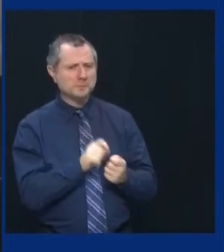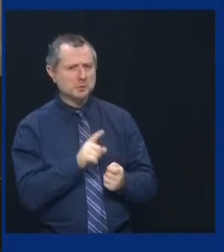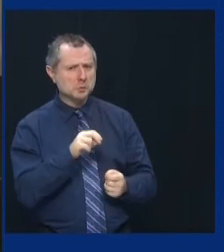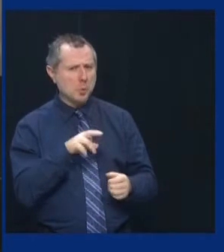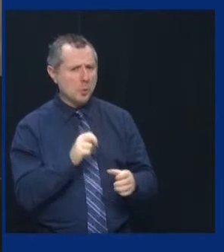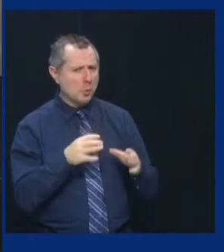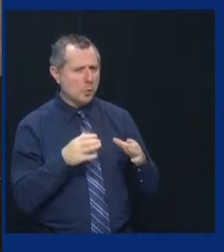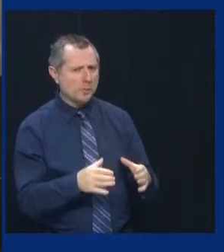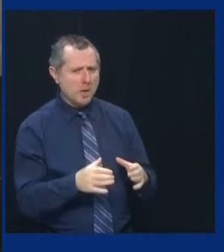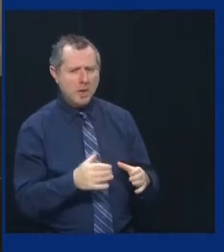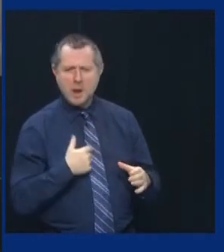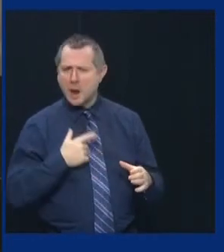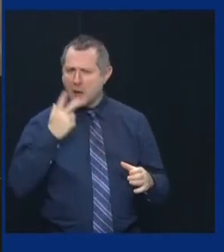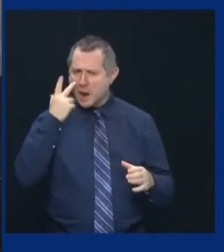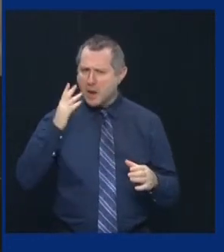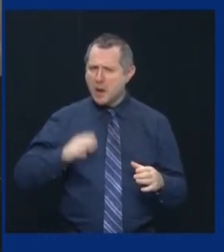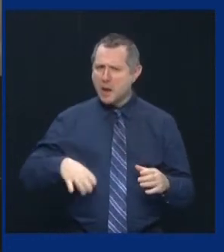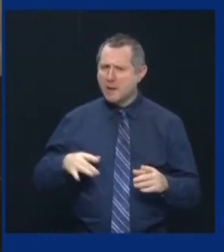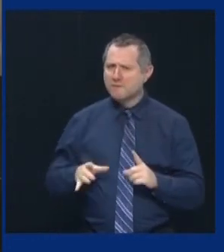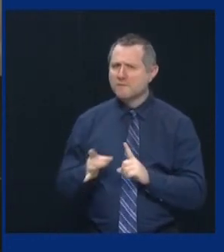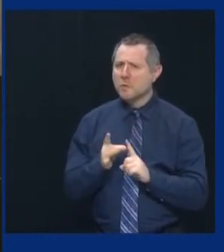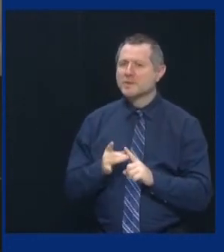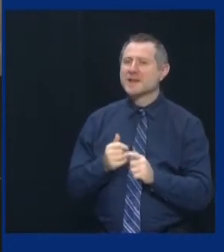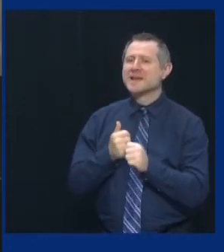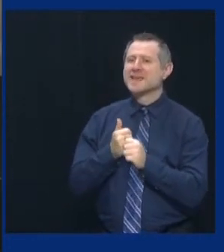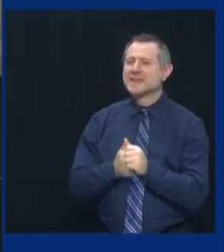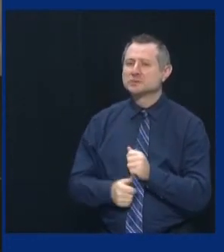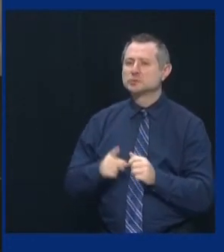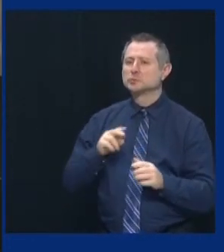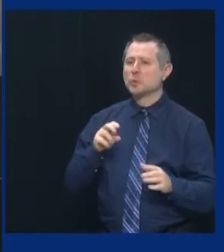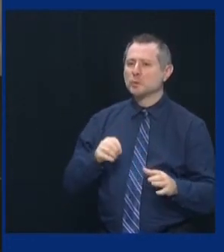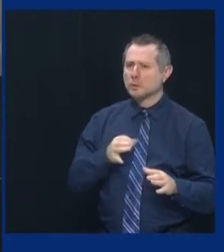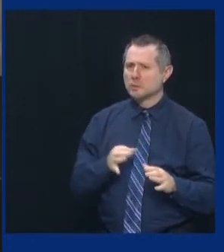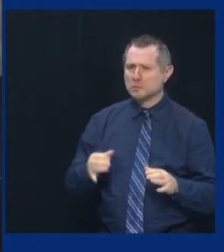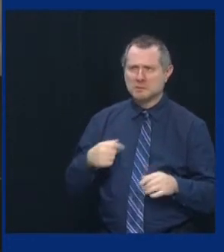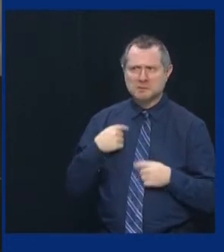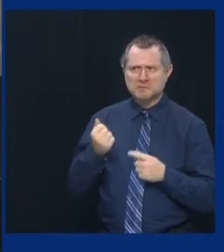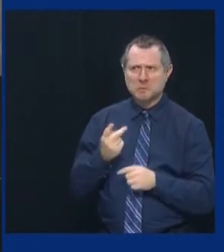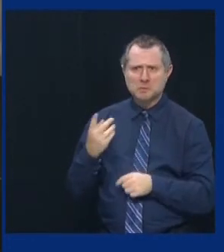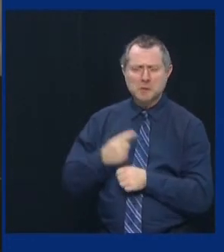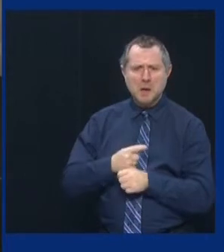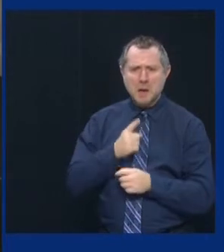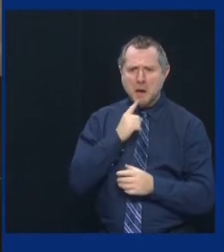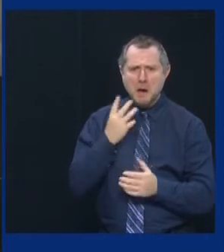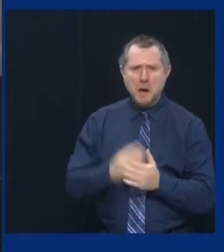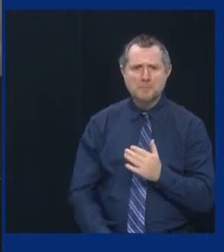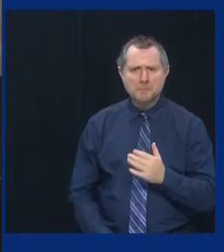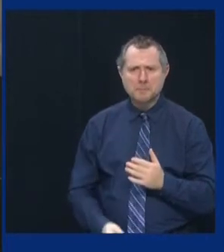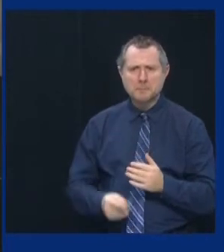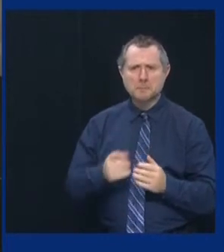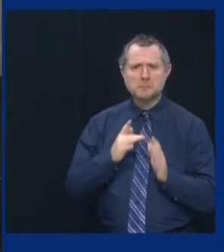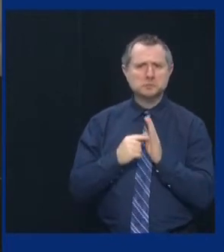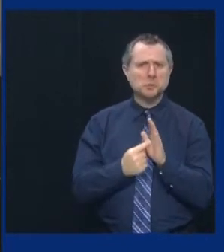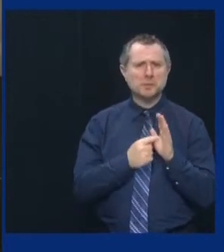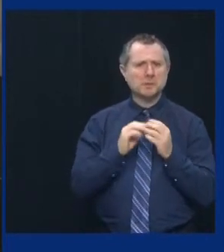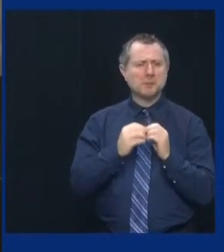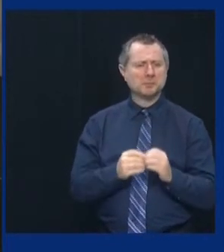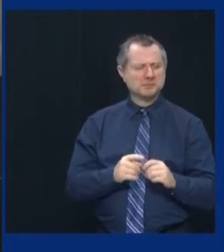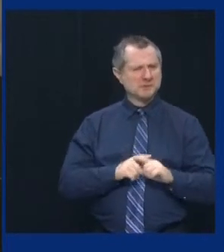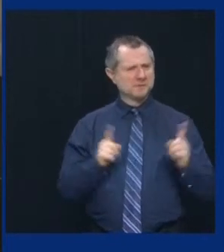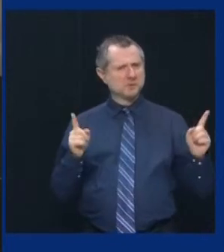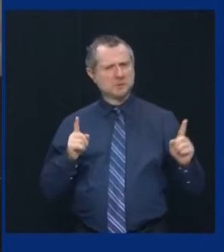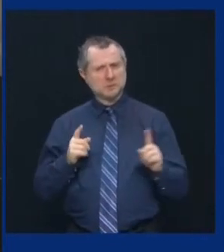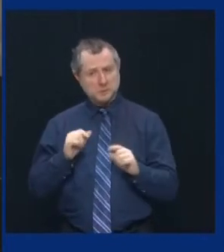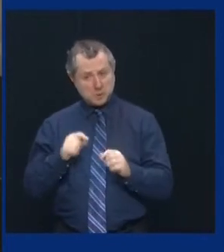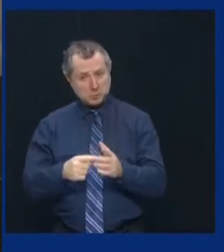that positivity rate zone by zone in a few days. I was wondering why the state stopped releasing that and if you could start